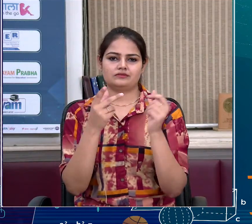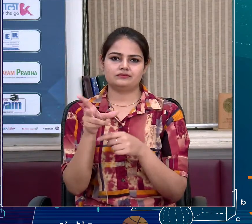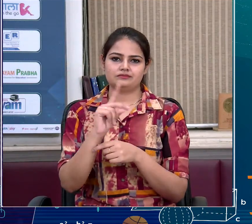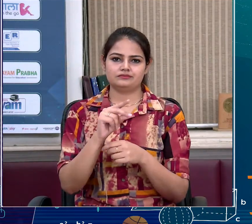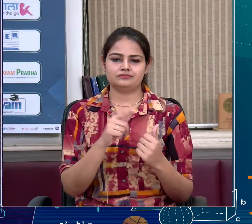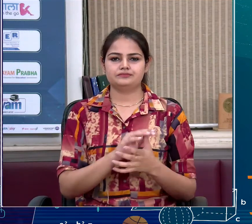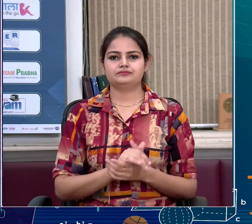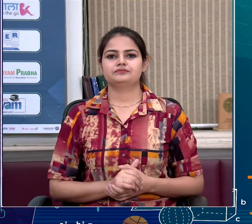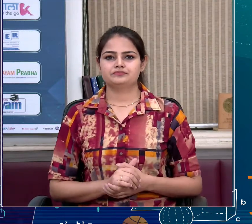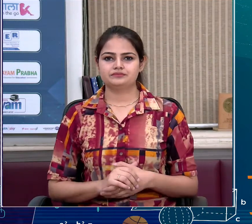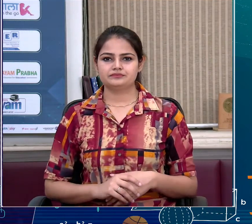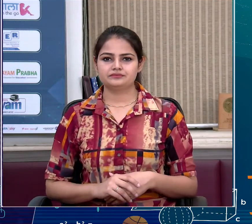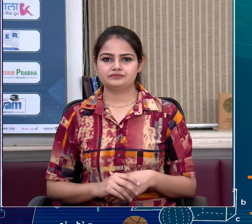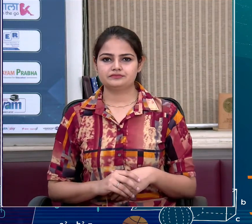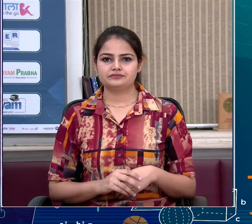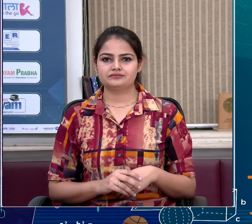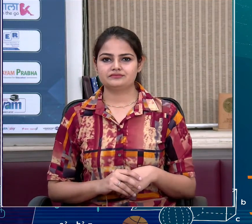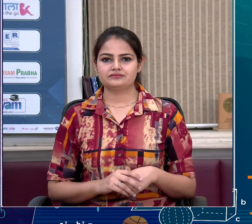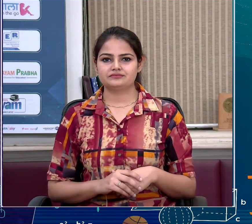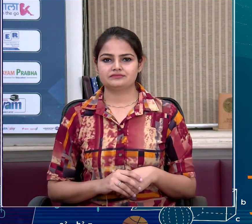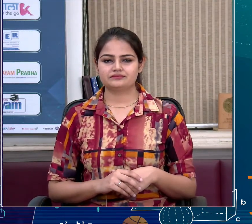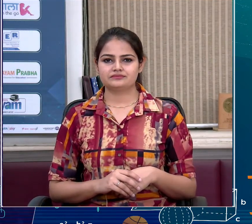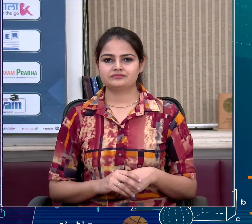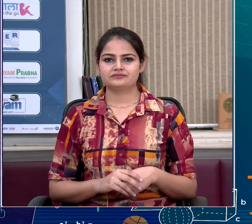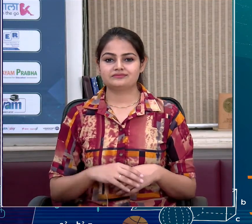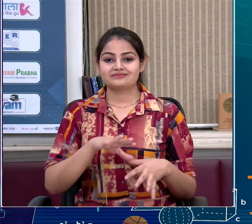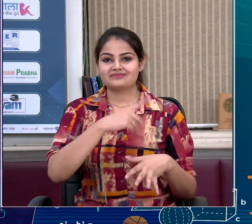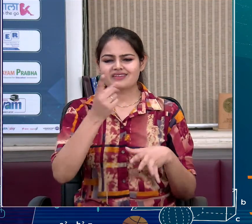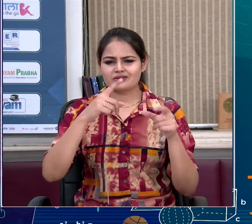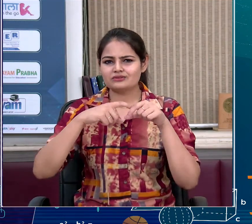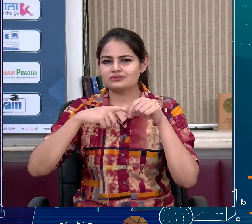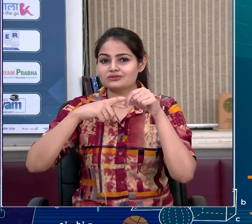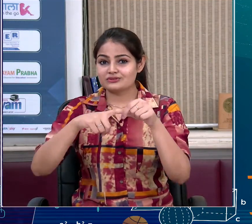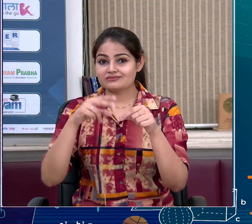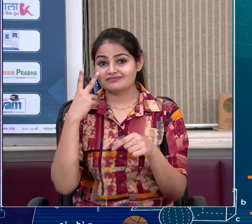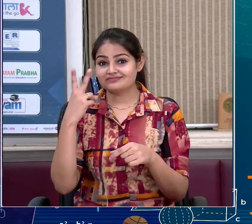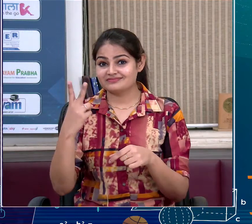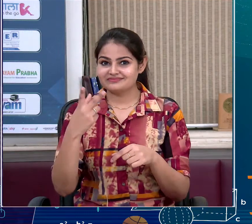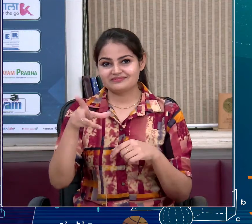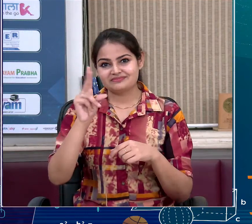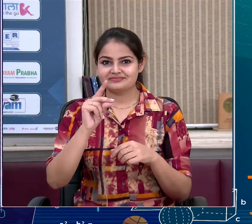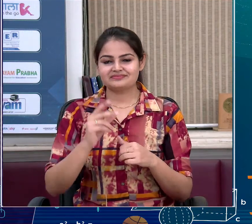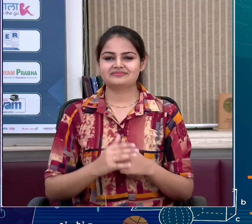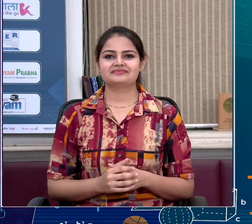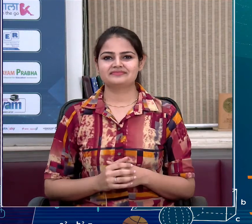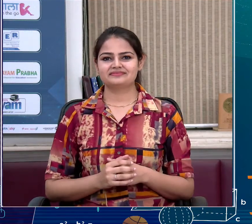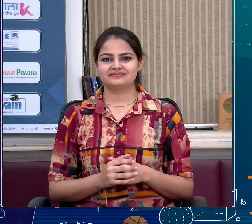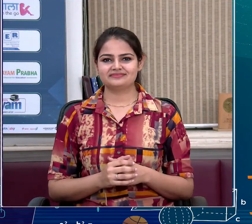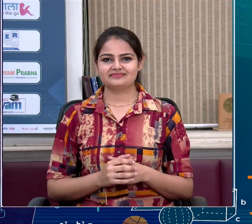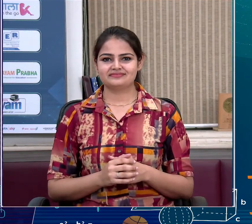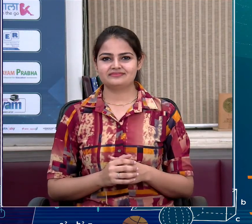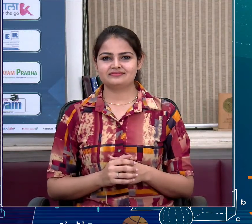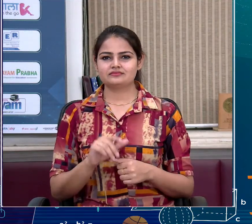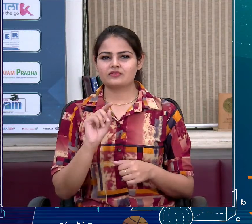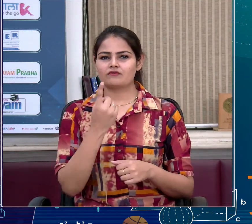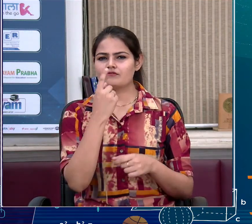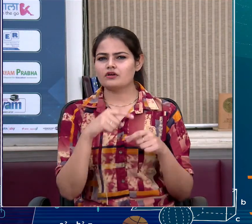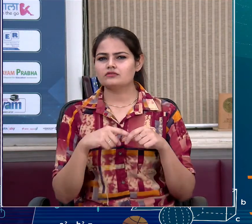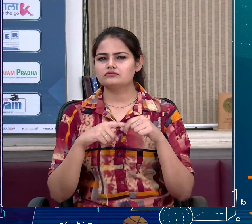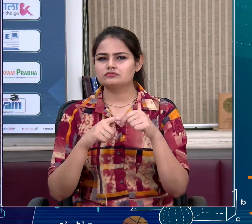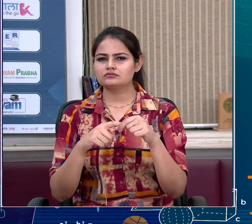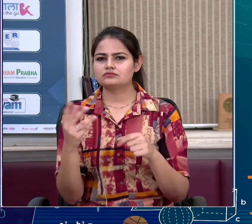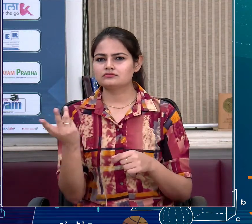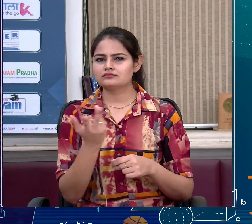All right, so children, let's look at the questions which we were discussing. So first, we